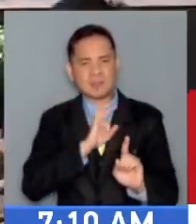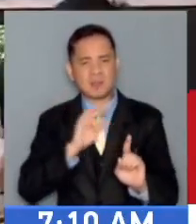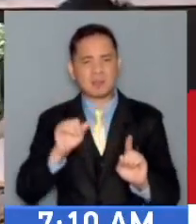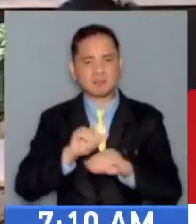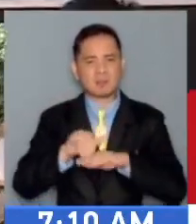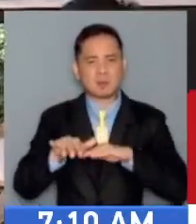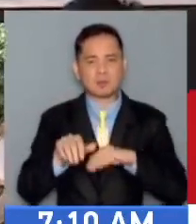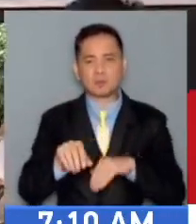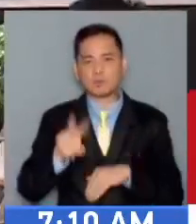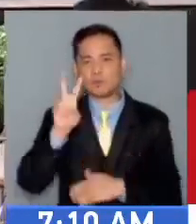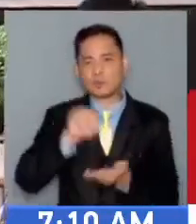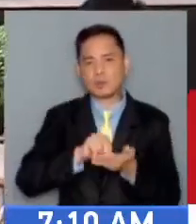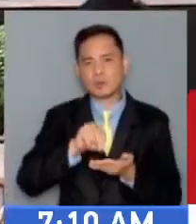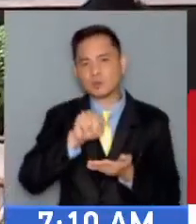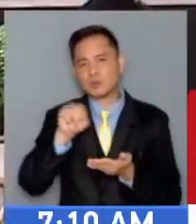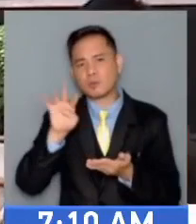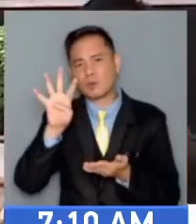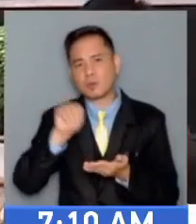hectares.